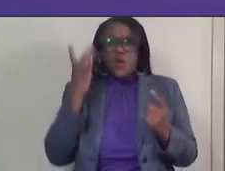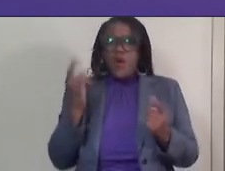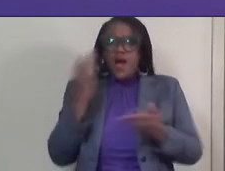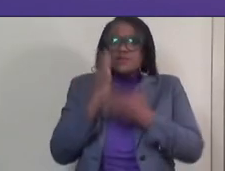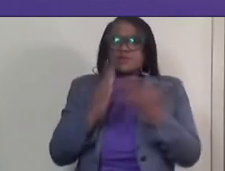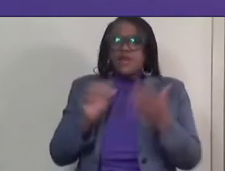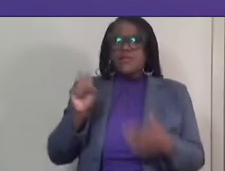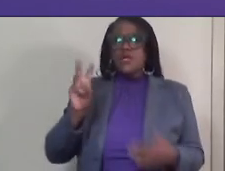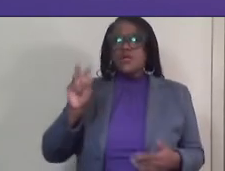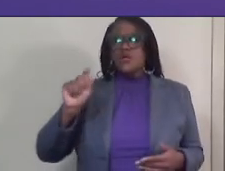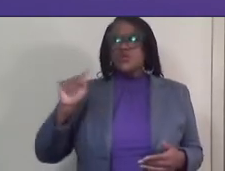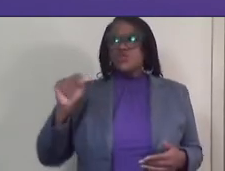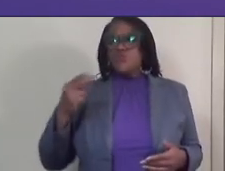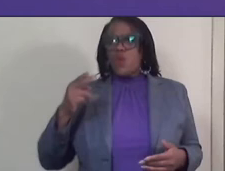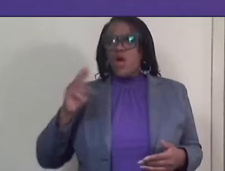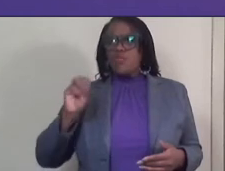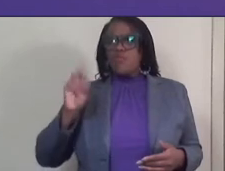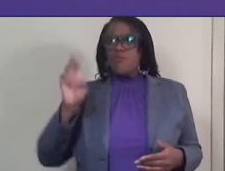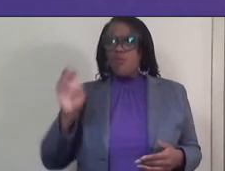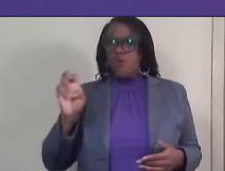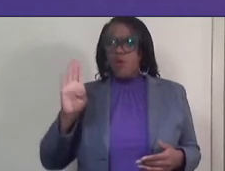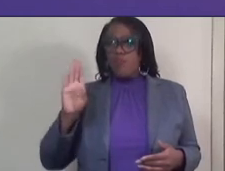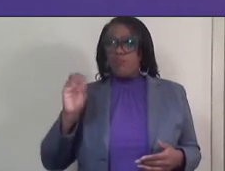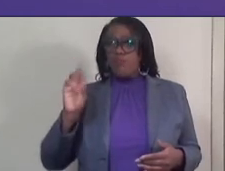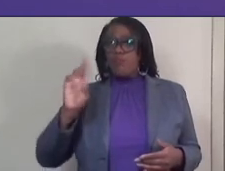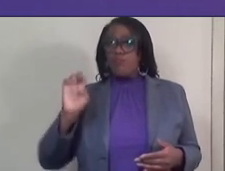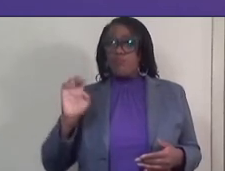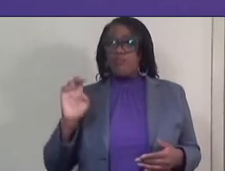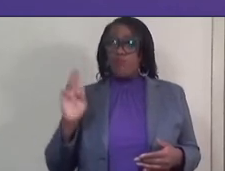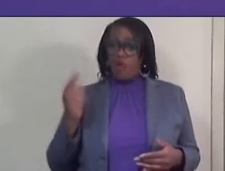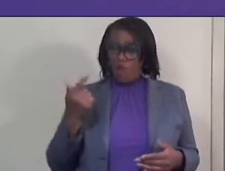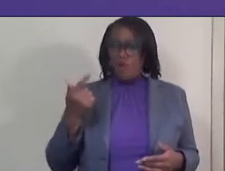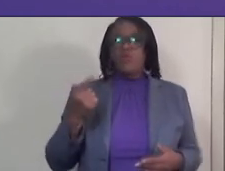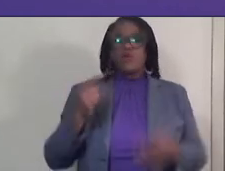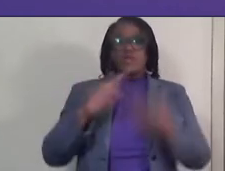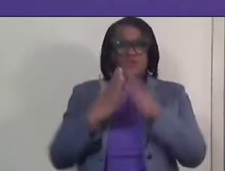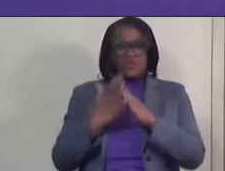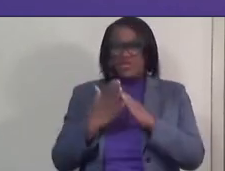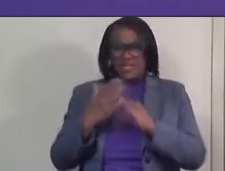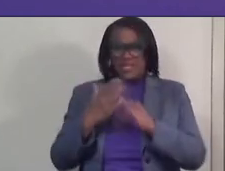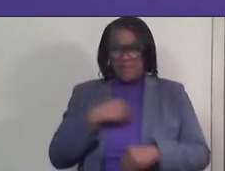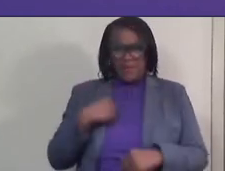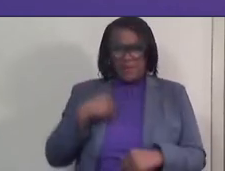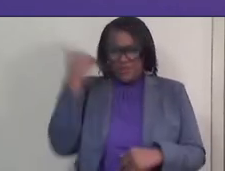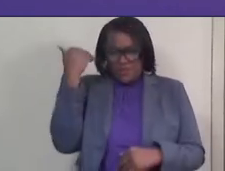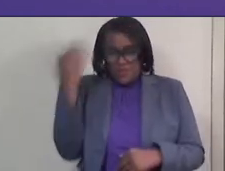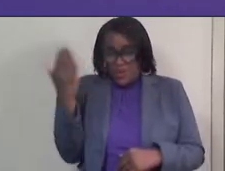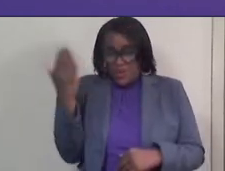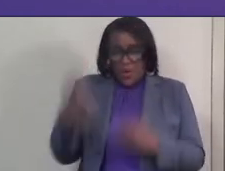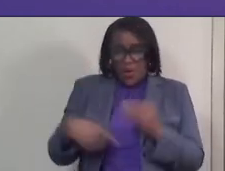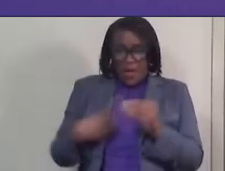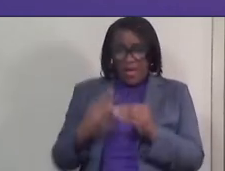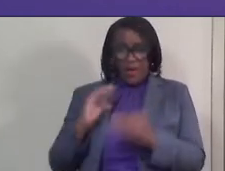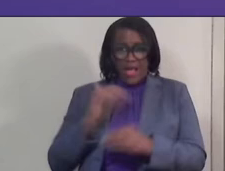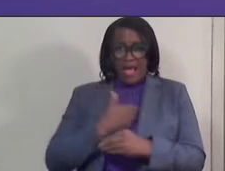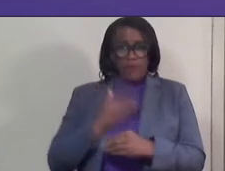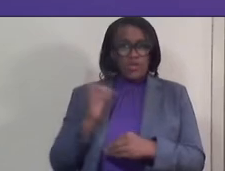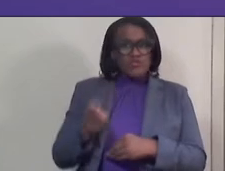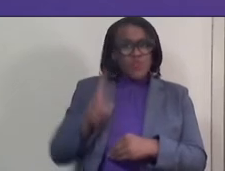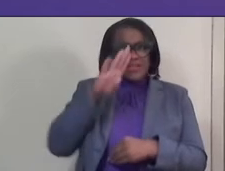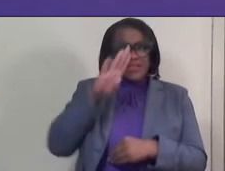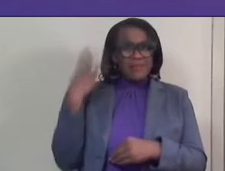Borough community members don't know about our historically Black neighborhood, or that we